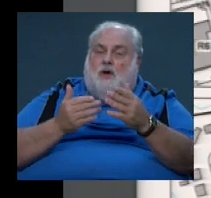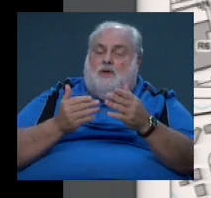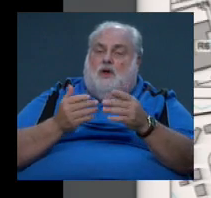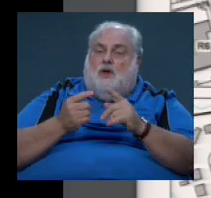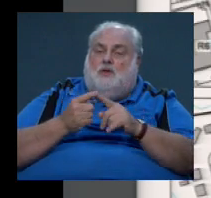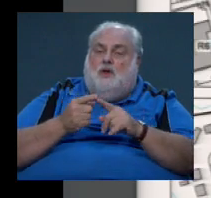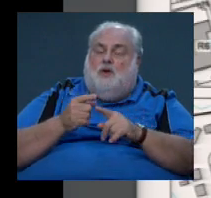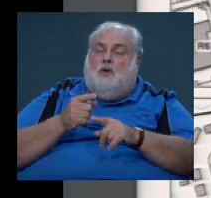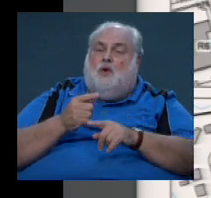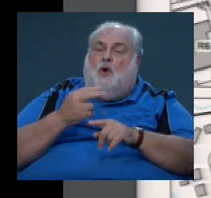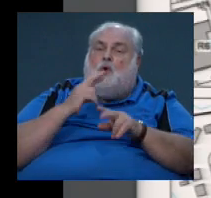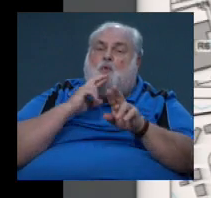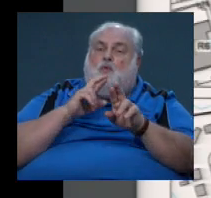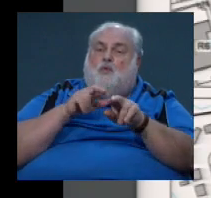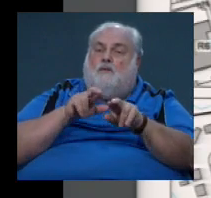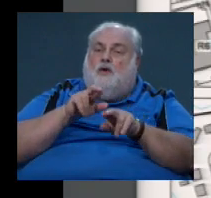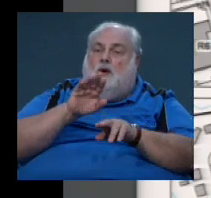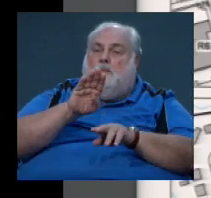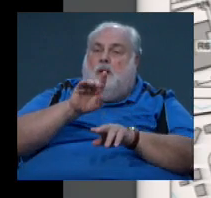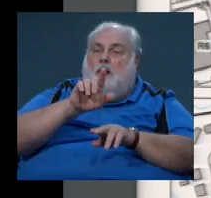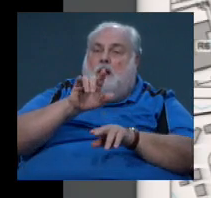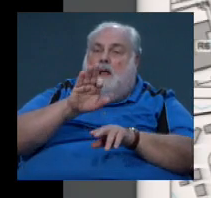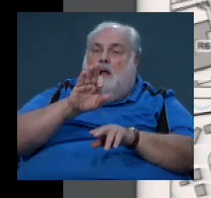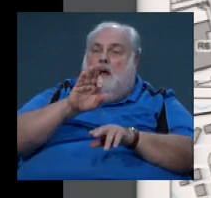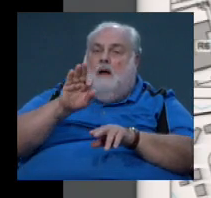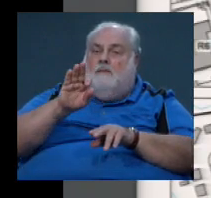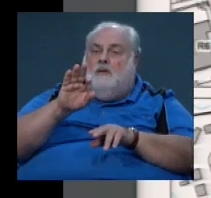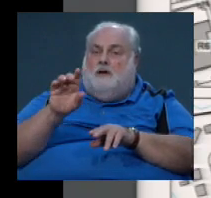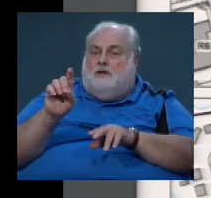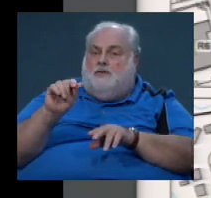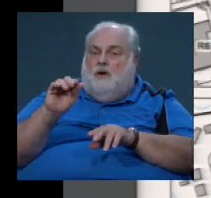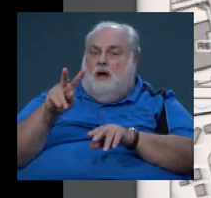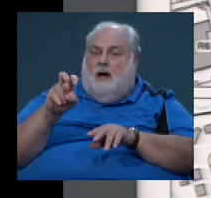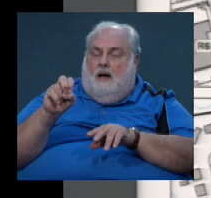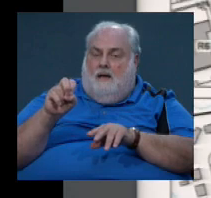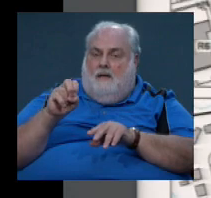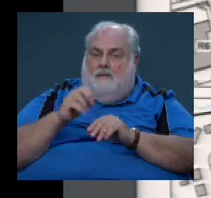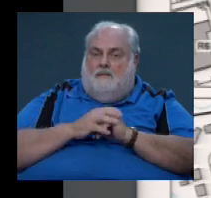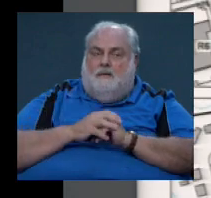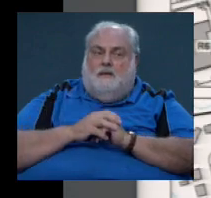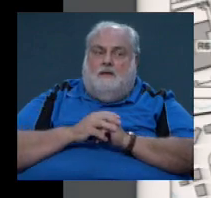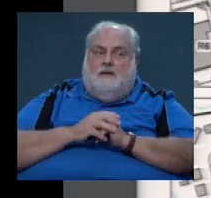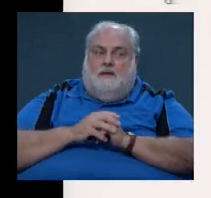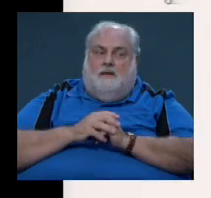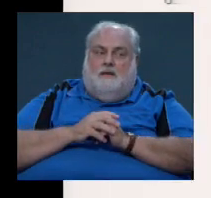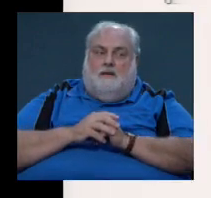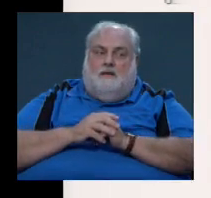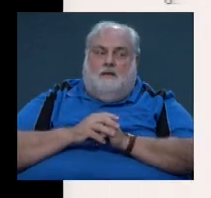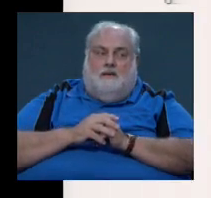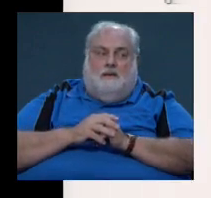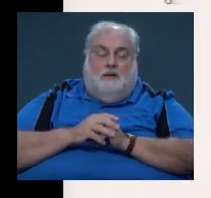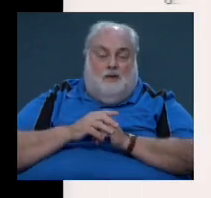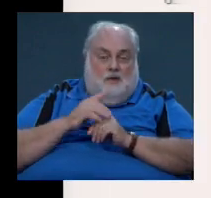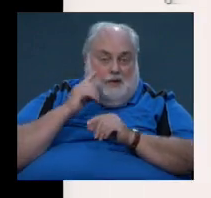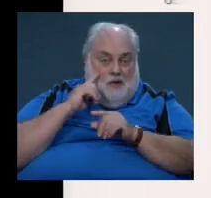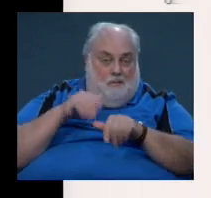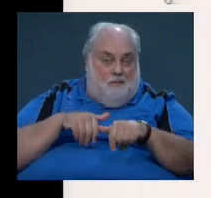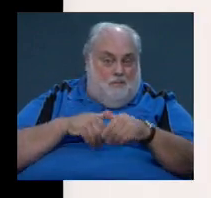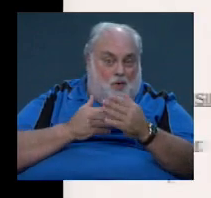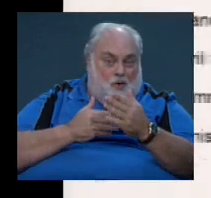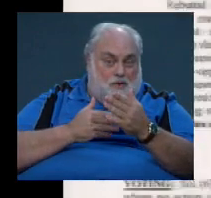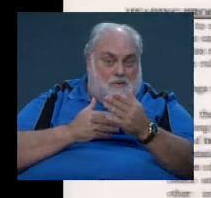the name of Morgan Keegan Drive to River Bluff Drive. That concludes the consent agenda. You heard the consent agenda, is there a